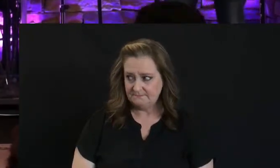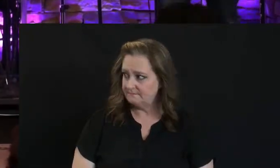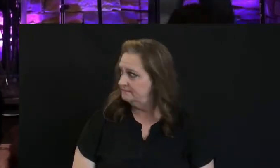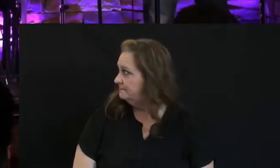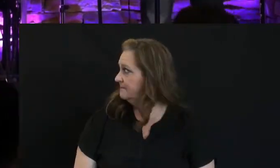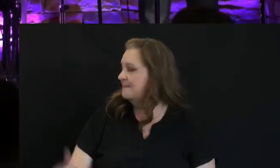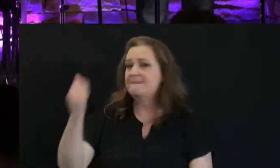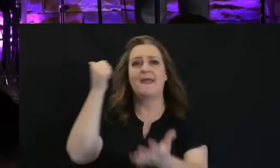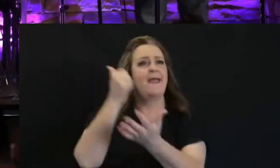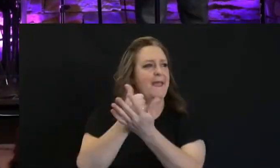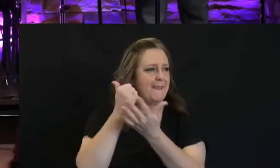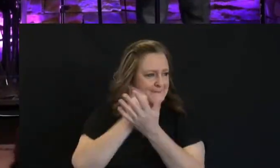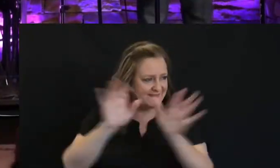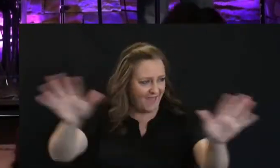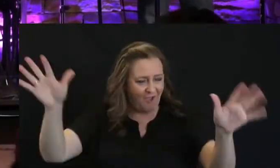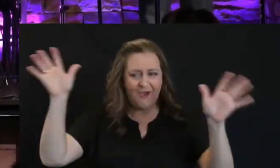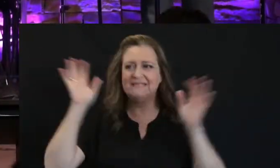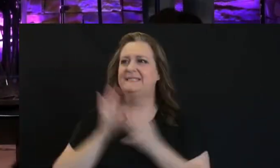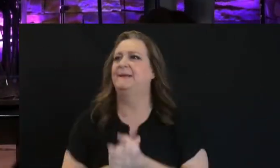Amen. Was that awesome?